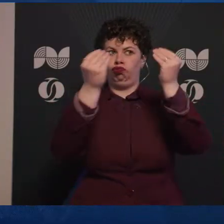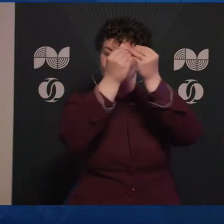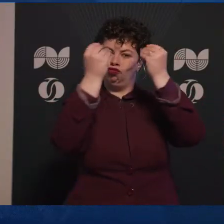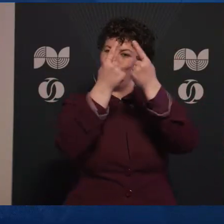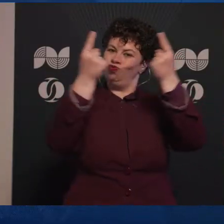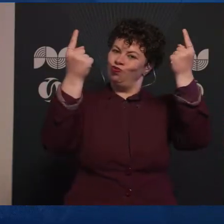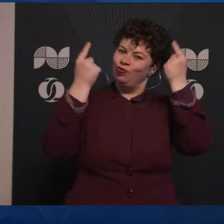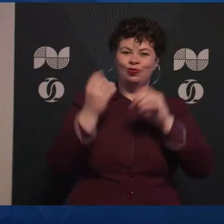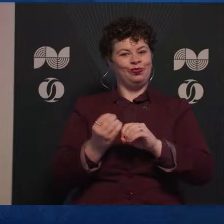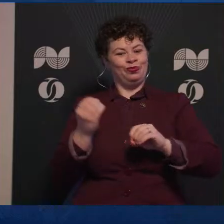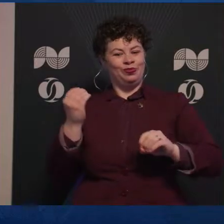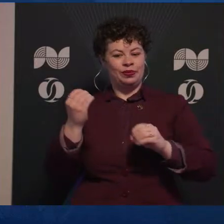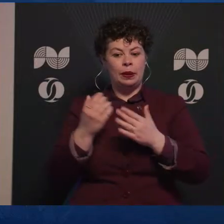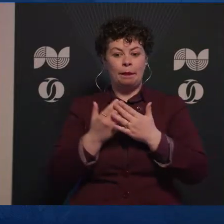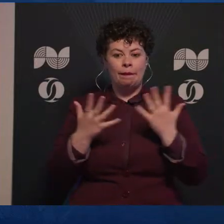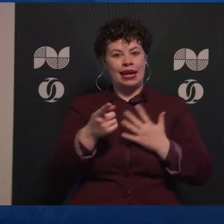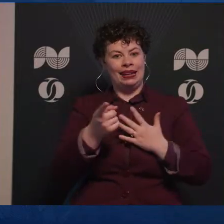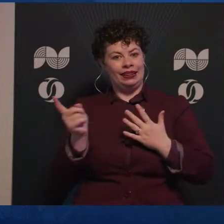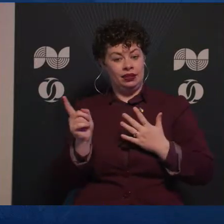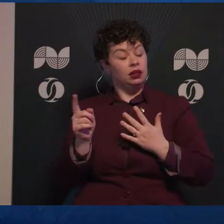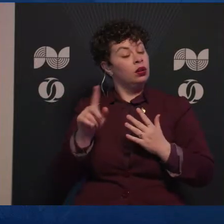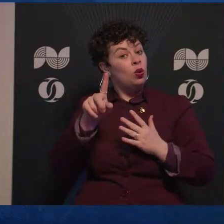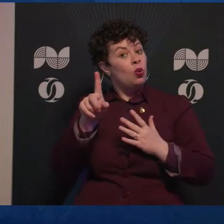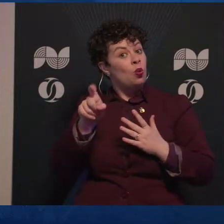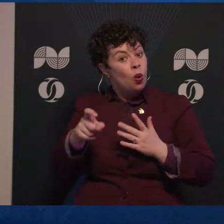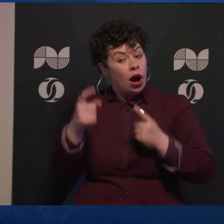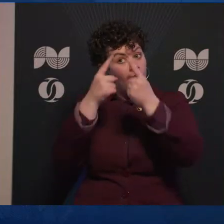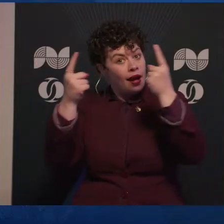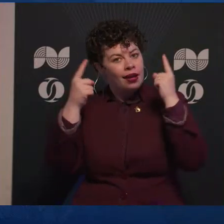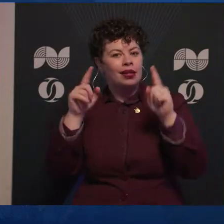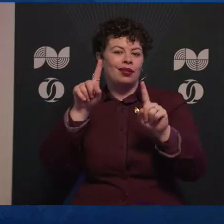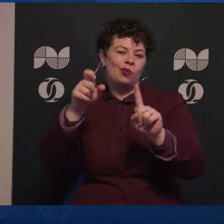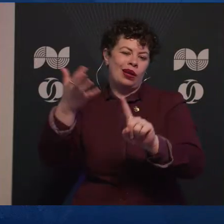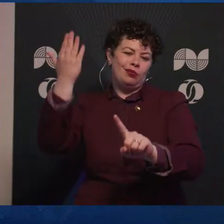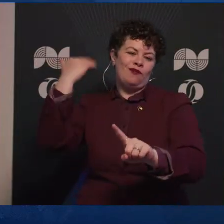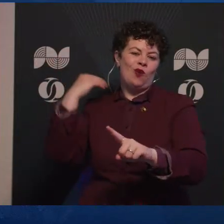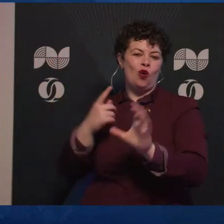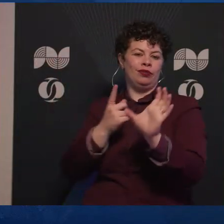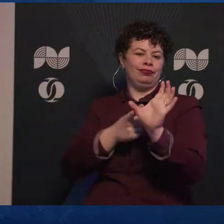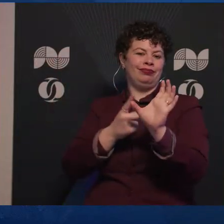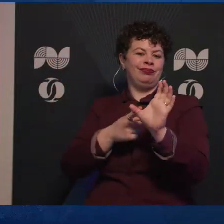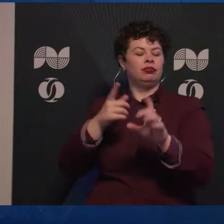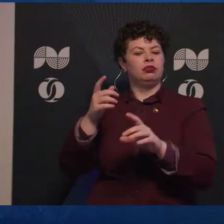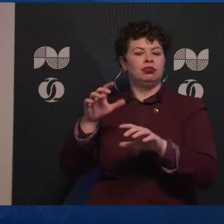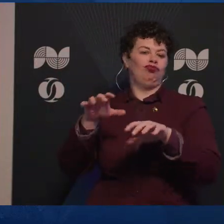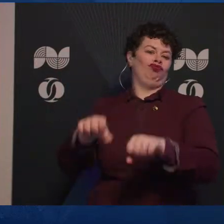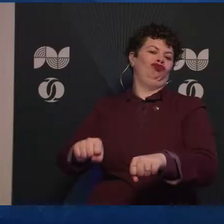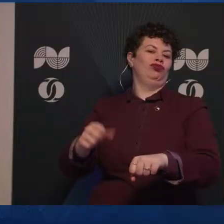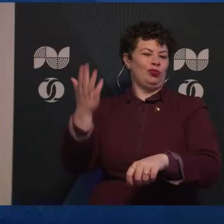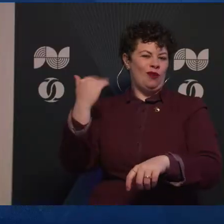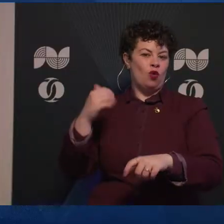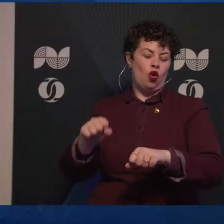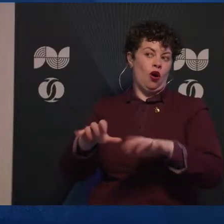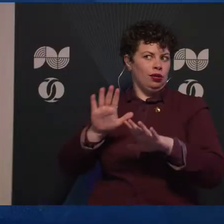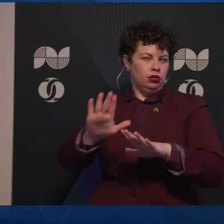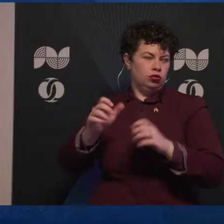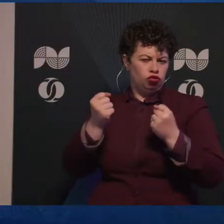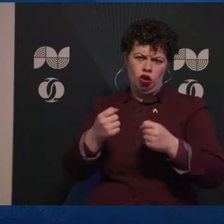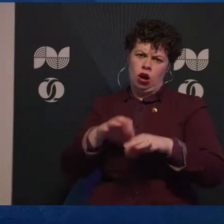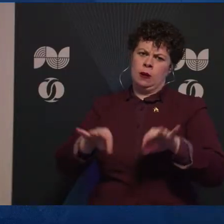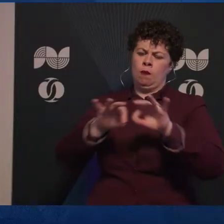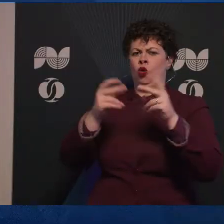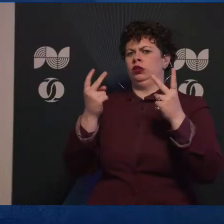many cases are a legacy of their socialist past. Interestingly, Central Asia is not